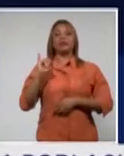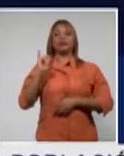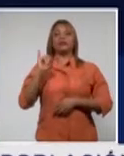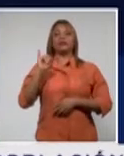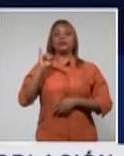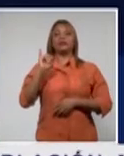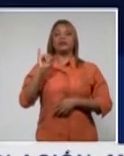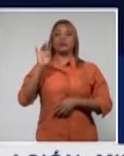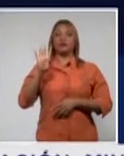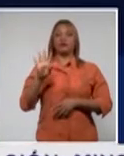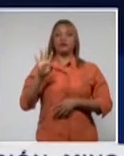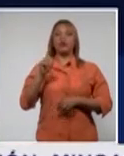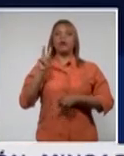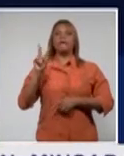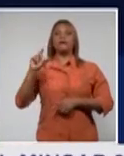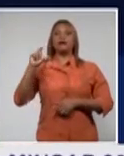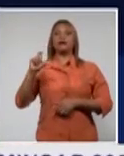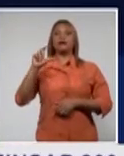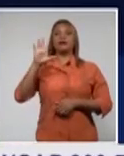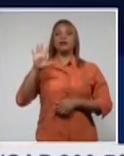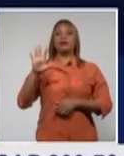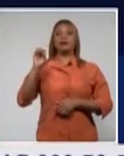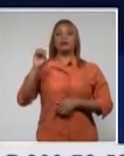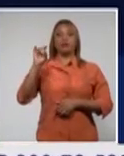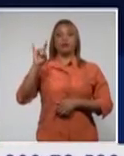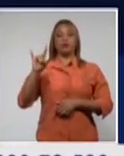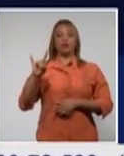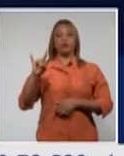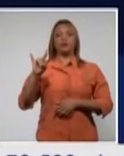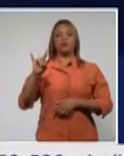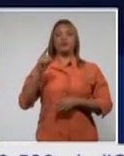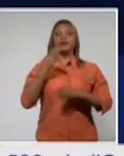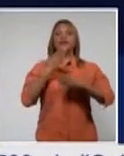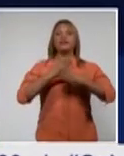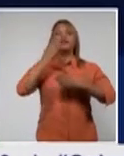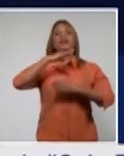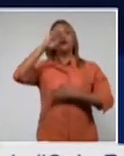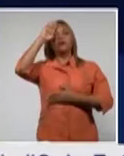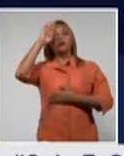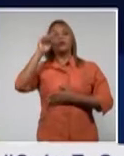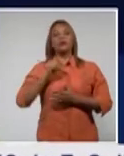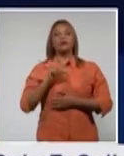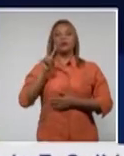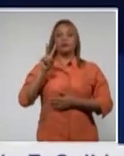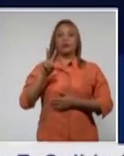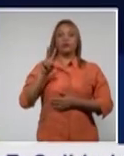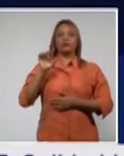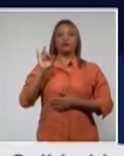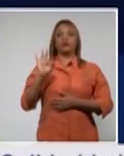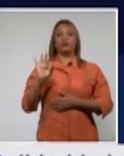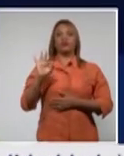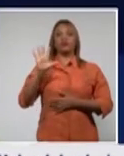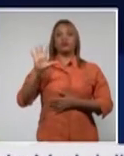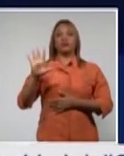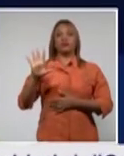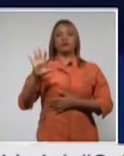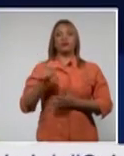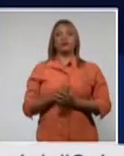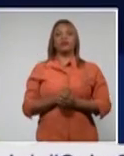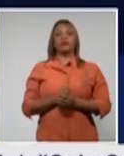664 in Havana's Hygiene, Epidemiology and Microbiology Center, 509 in Villa